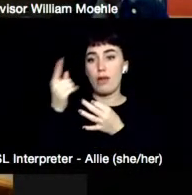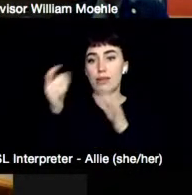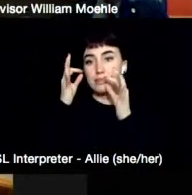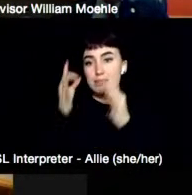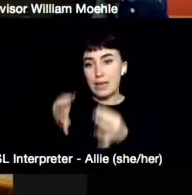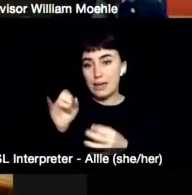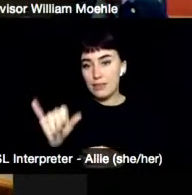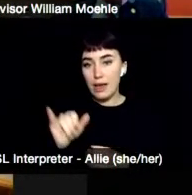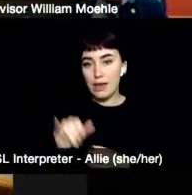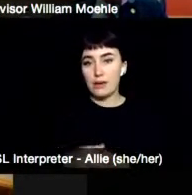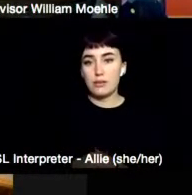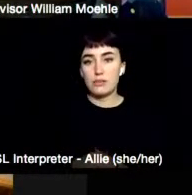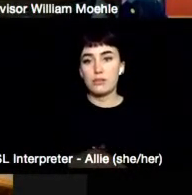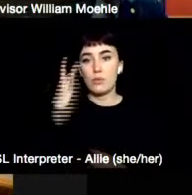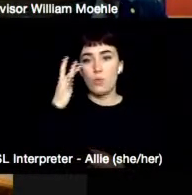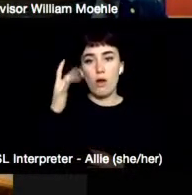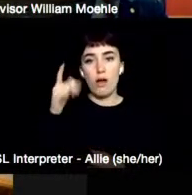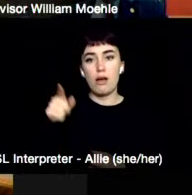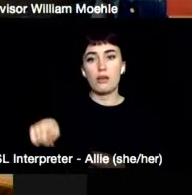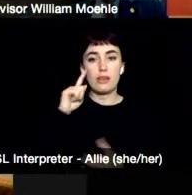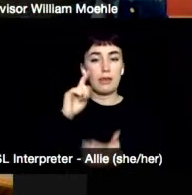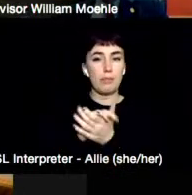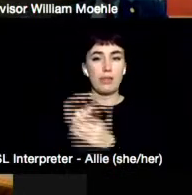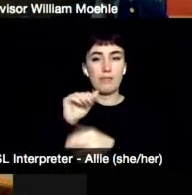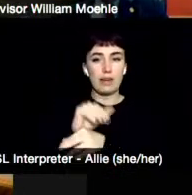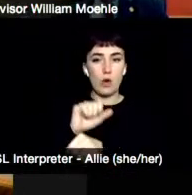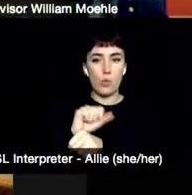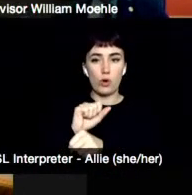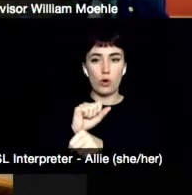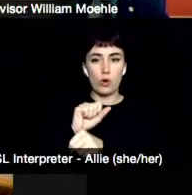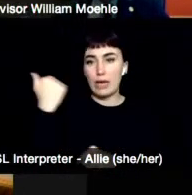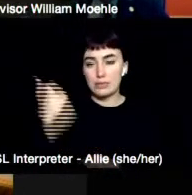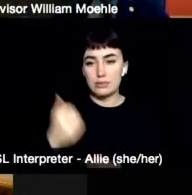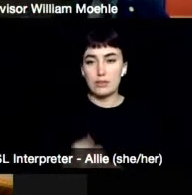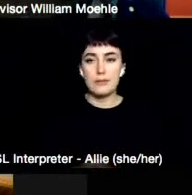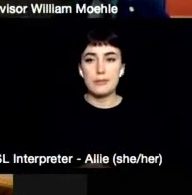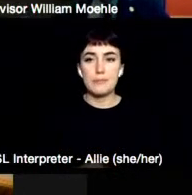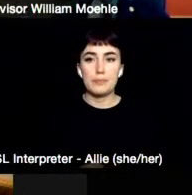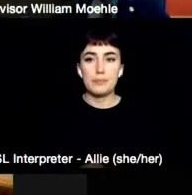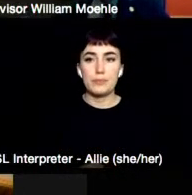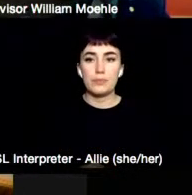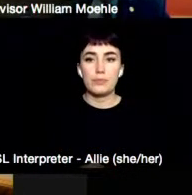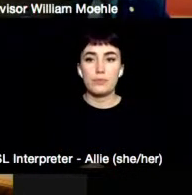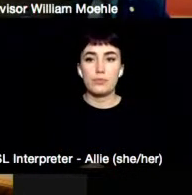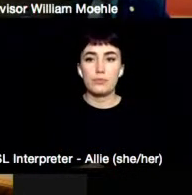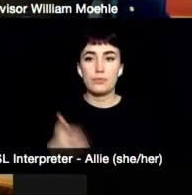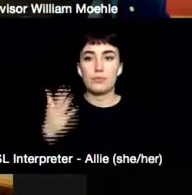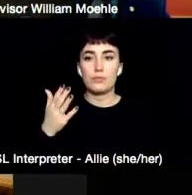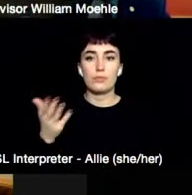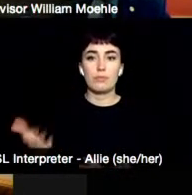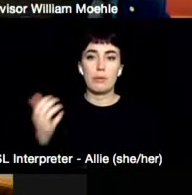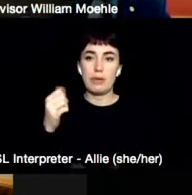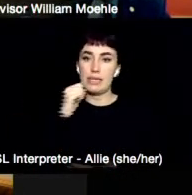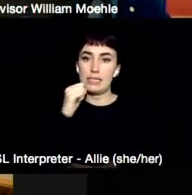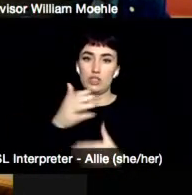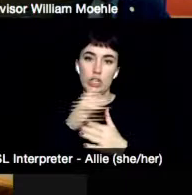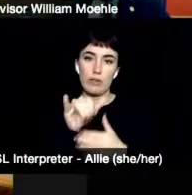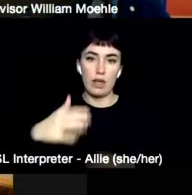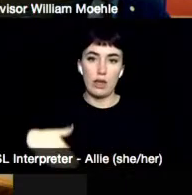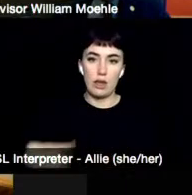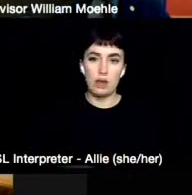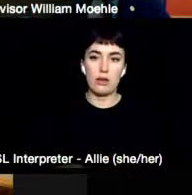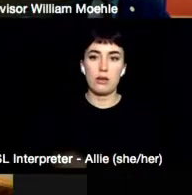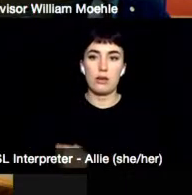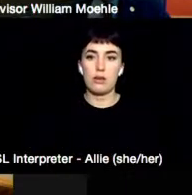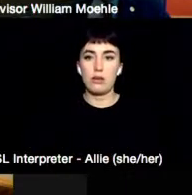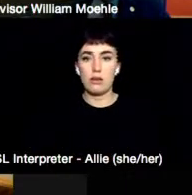and why they believed night work was best. And maybe those just haven't been able to be shared yet. So I just